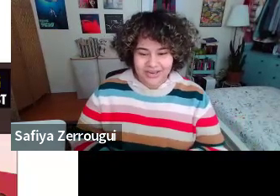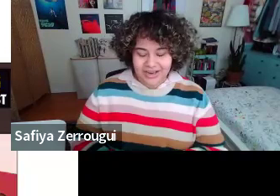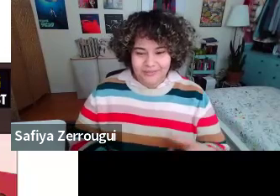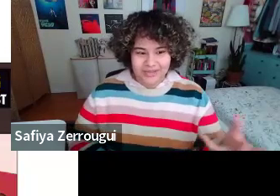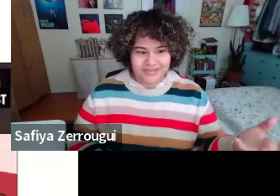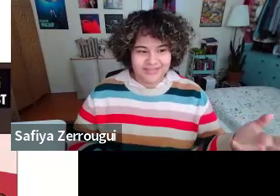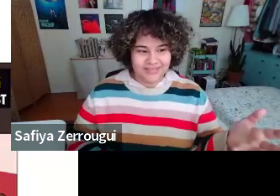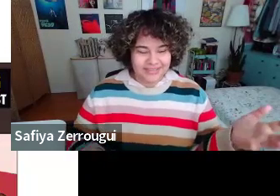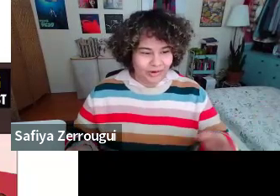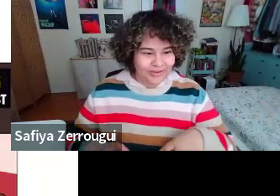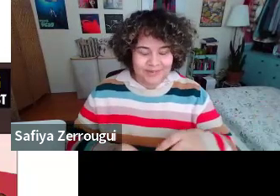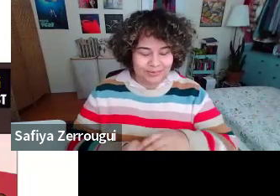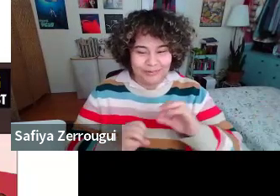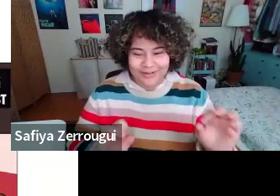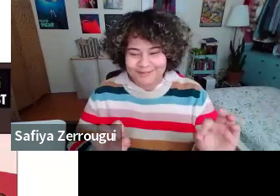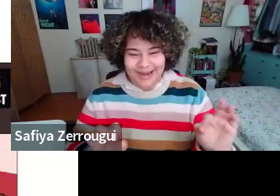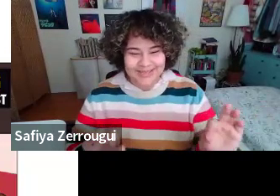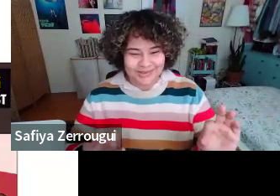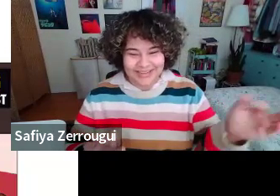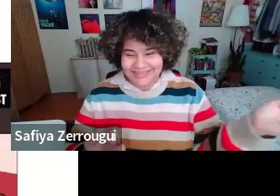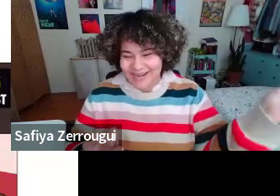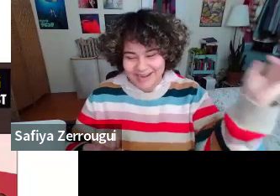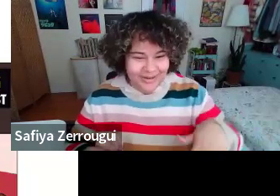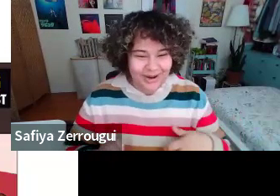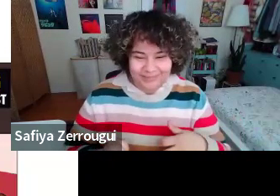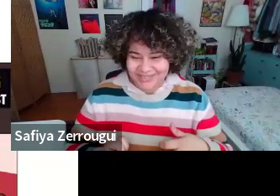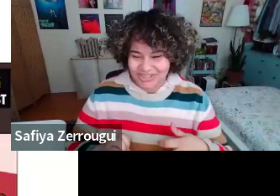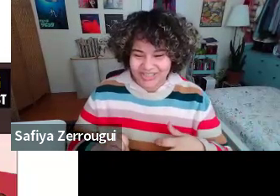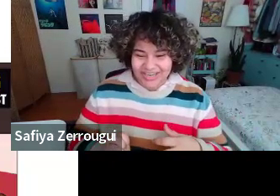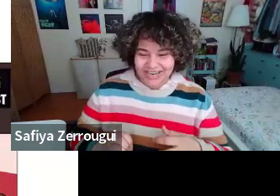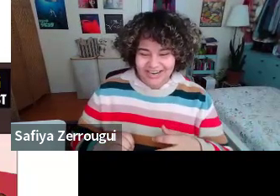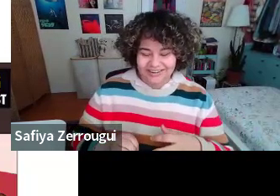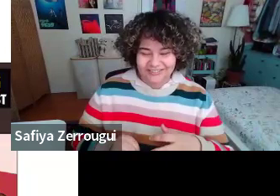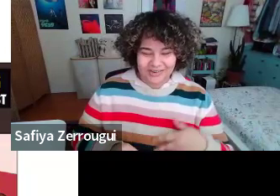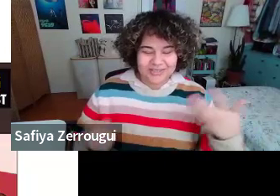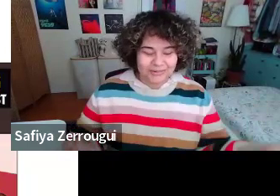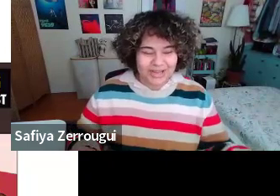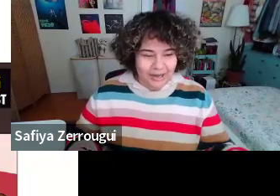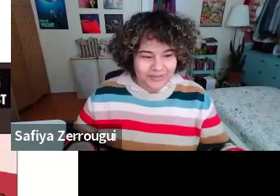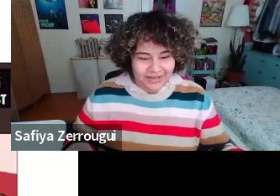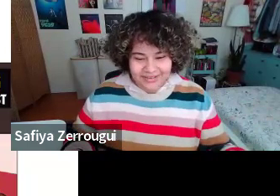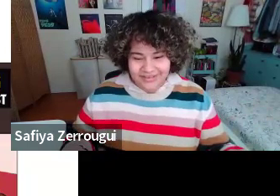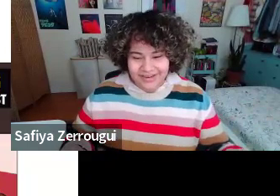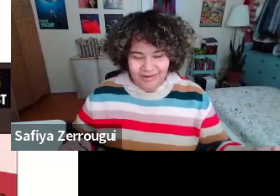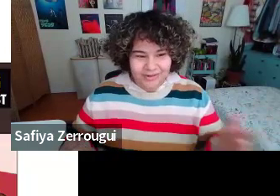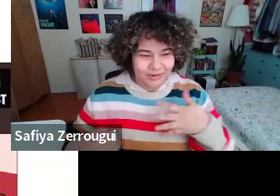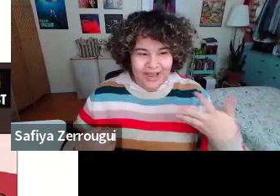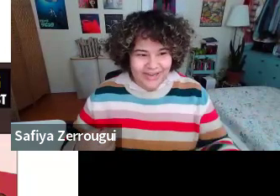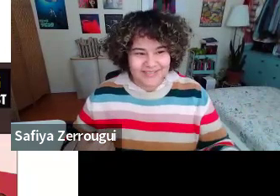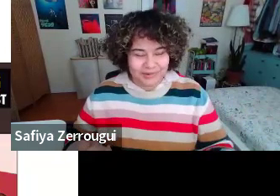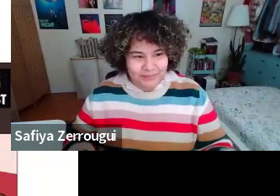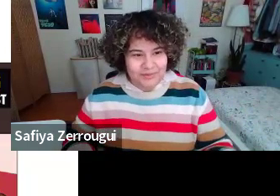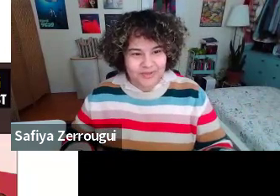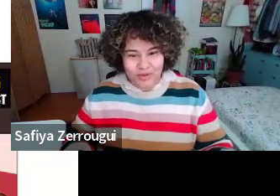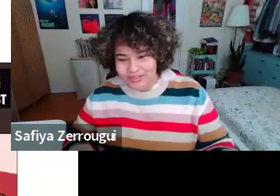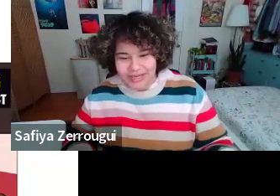reading, because these artists really mastered that dynamic composition. It also really helped that also